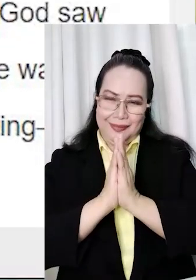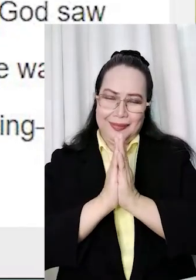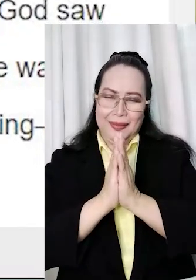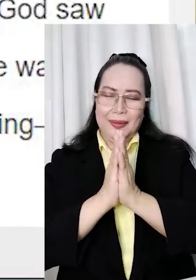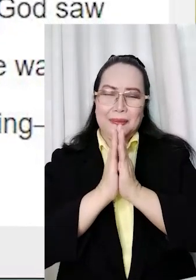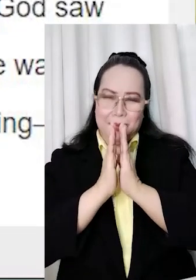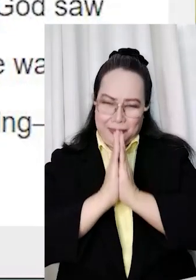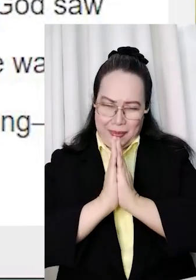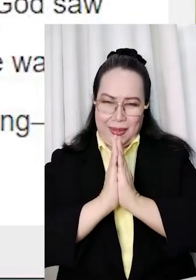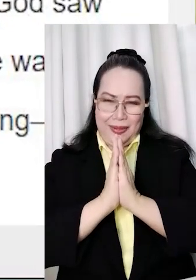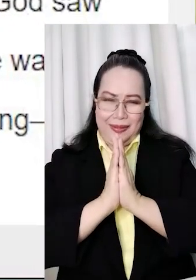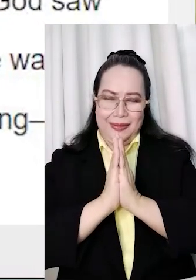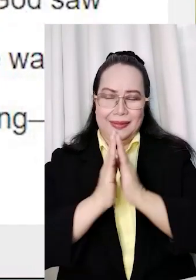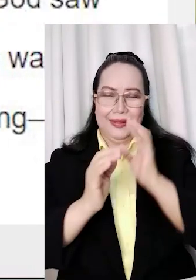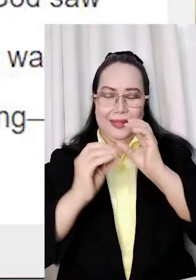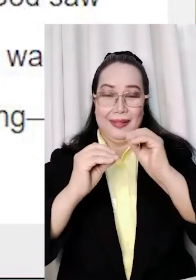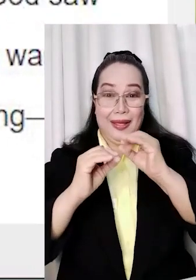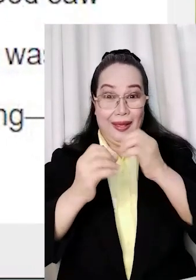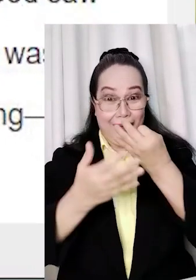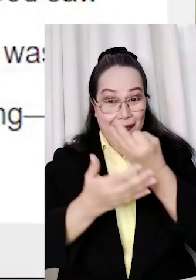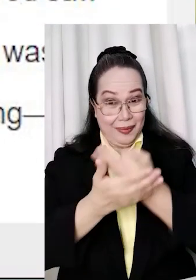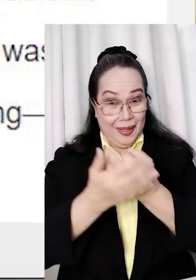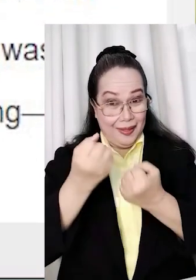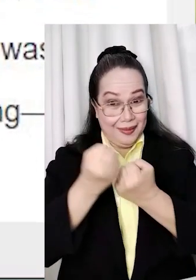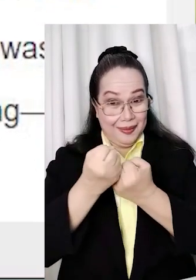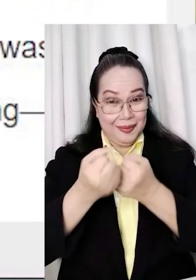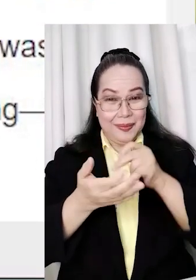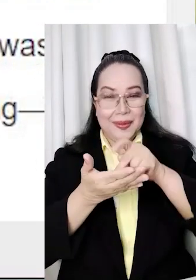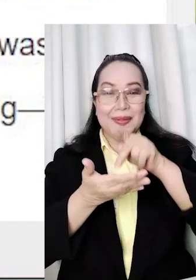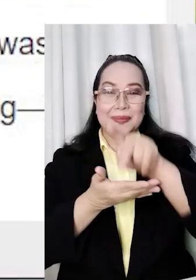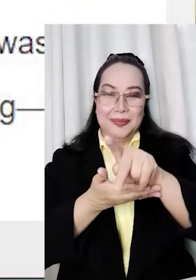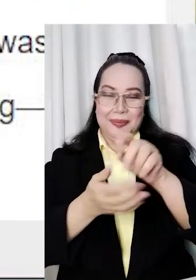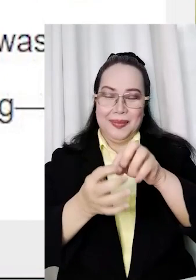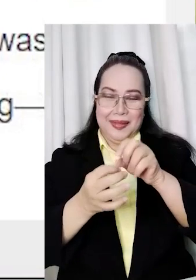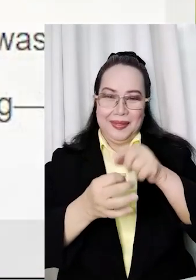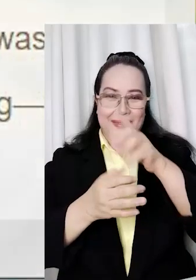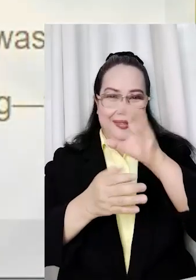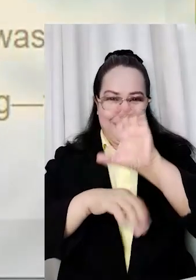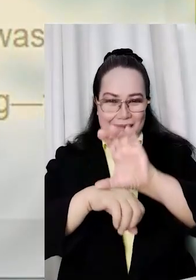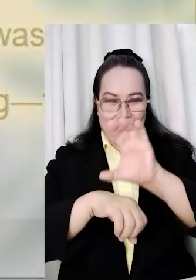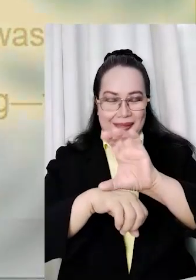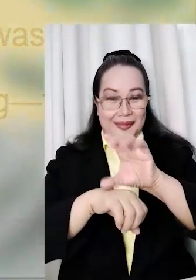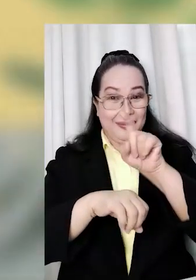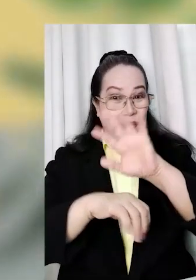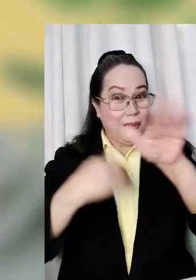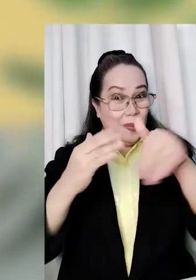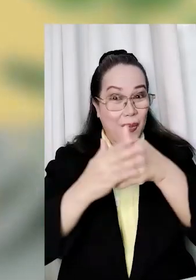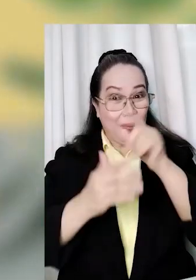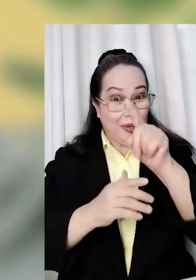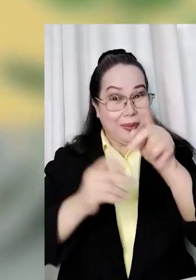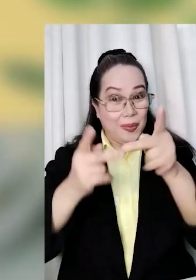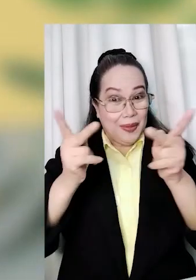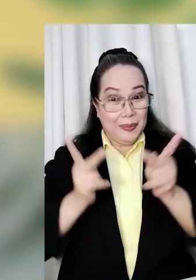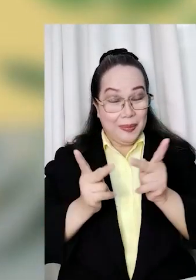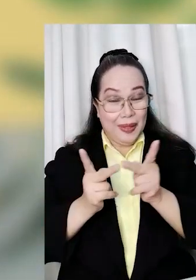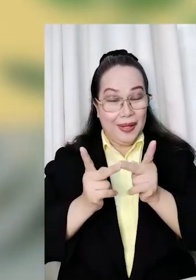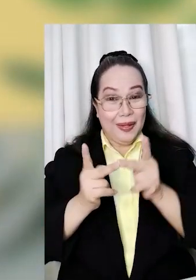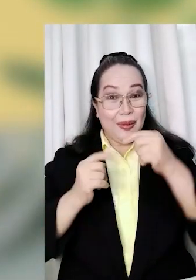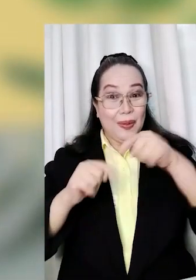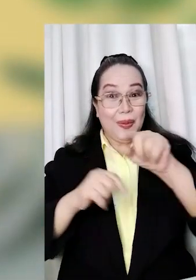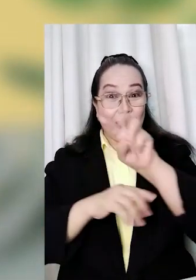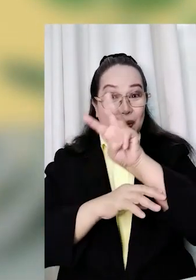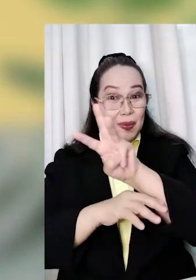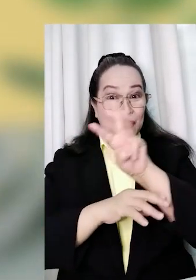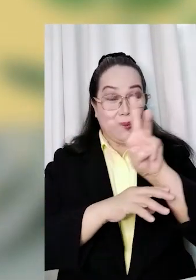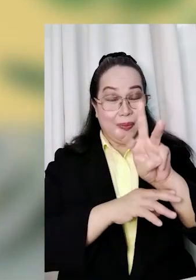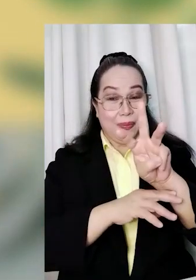chat, and financially support the church, all in one platform. The next time you tune in, go to our website